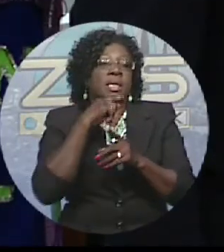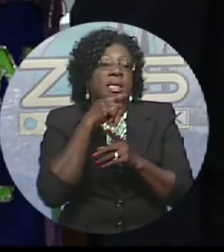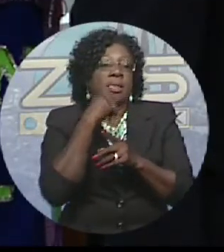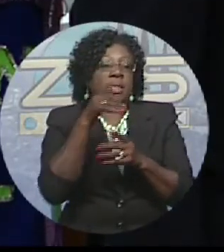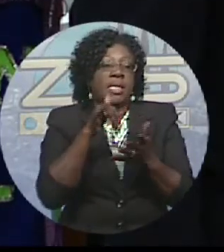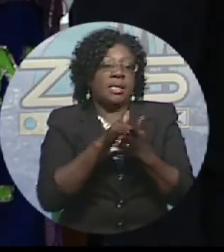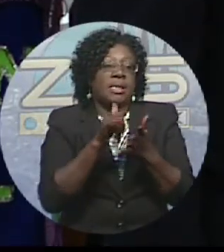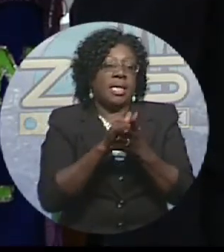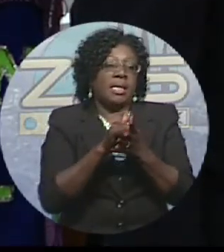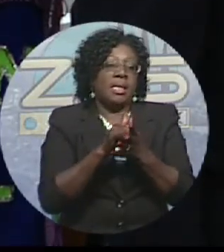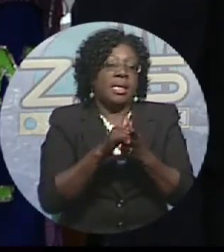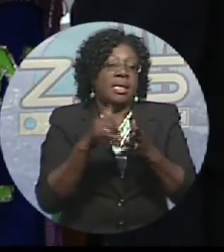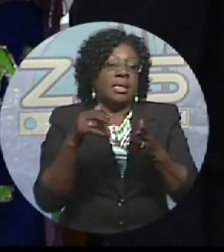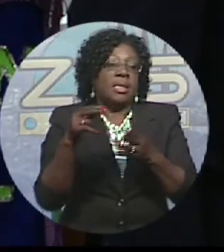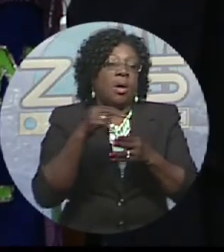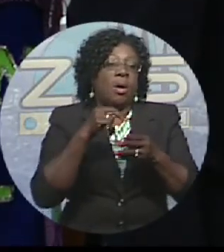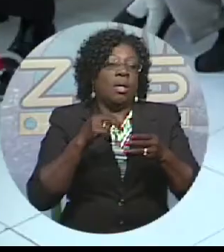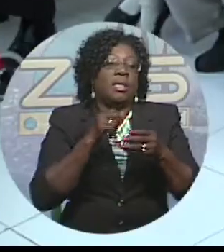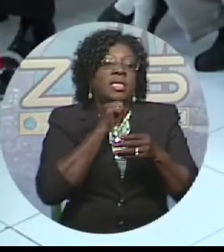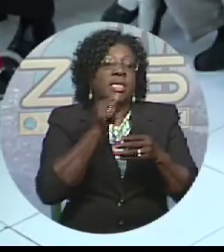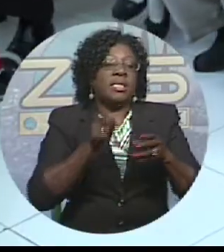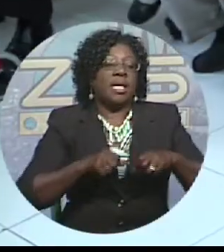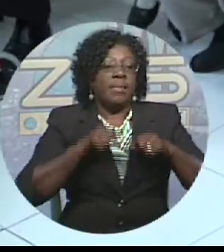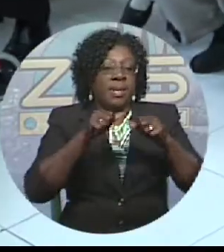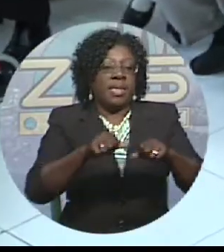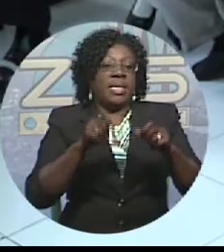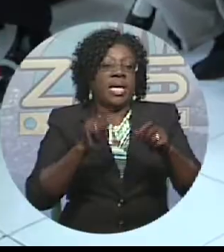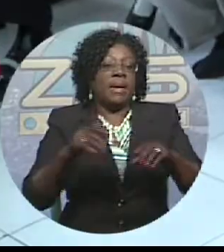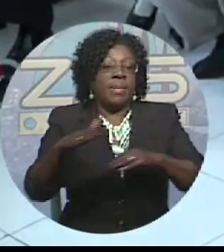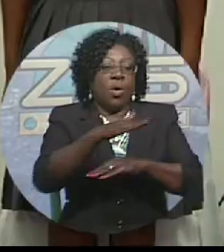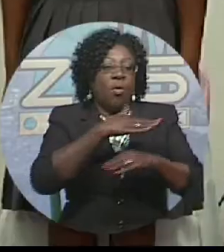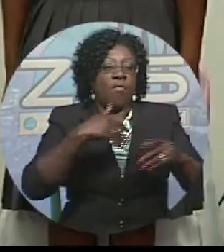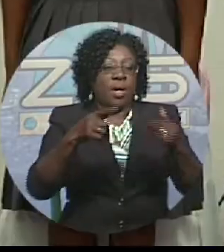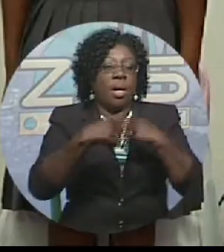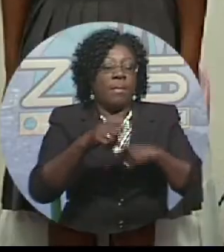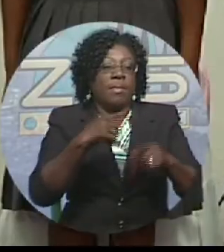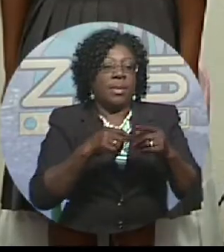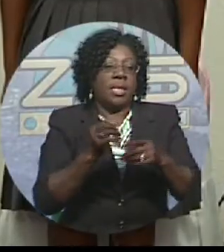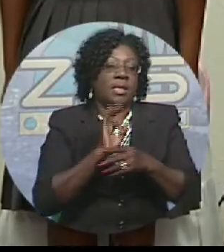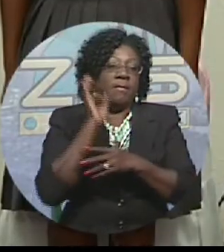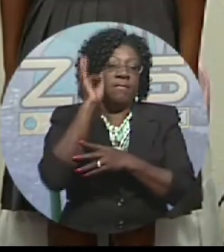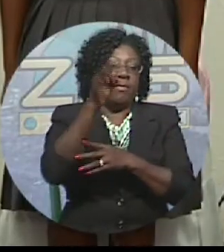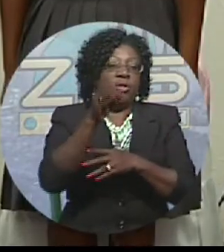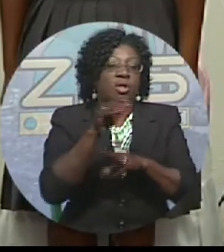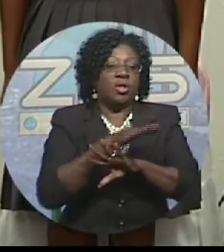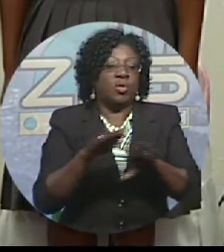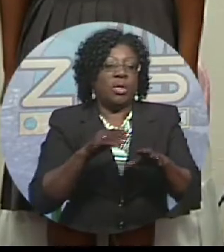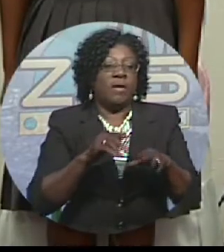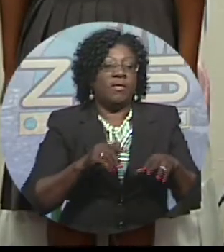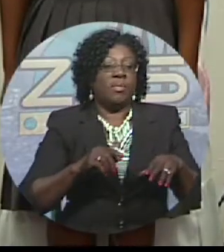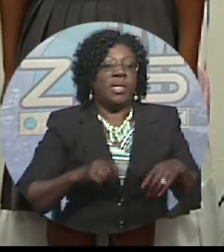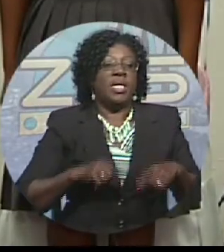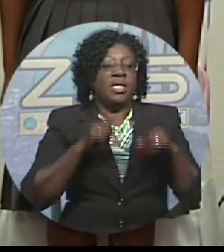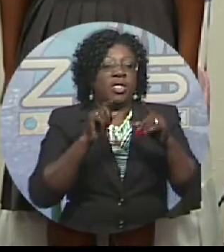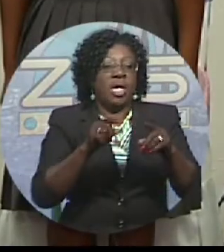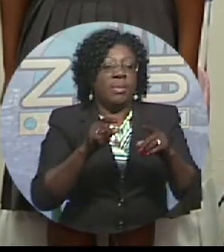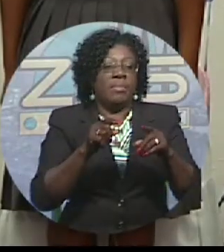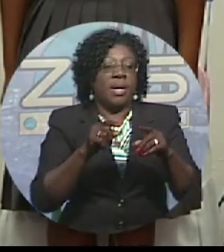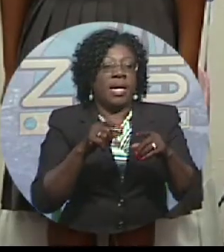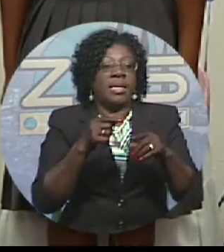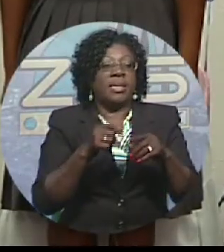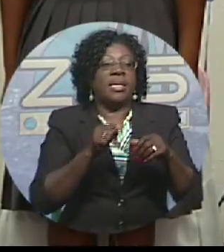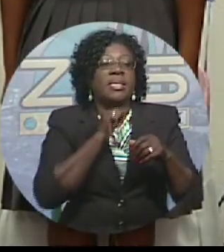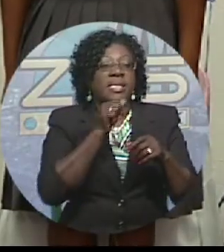the odds can be overcome, and to the students, he reminded them that their future does not have to be determined by their